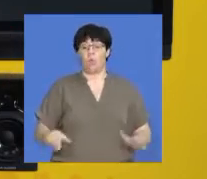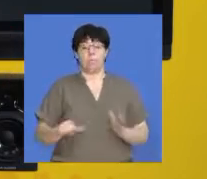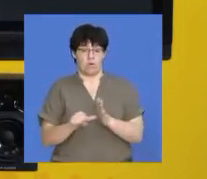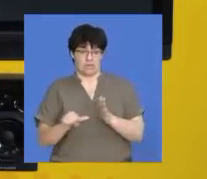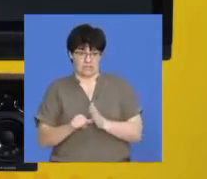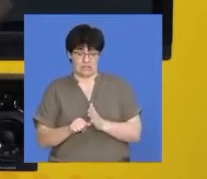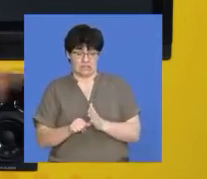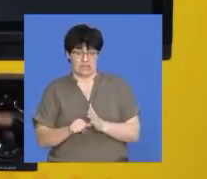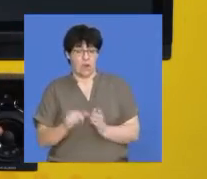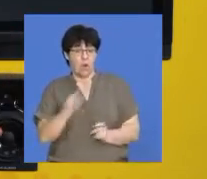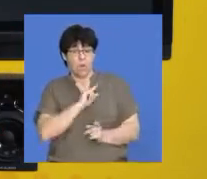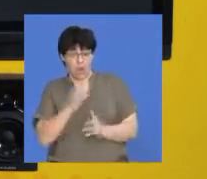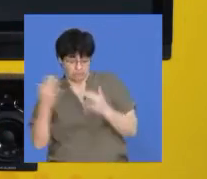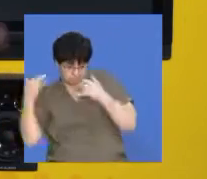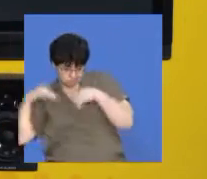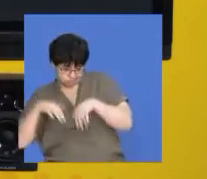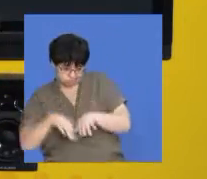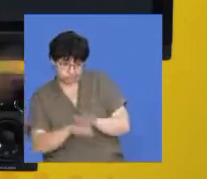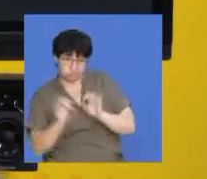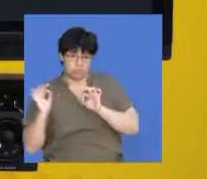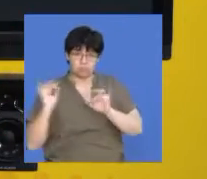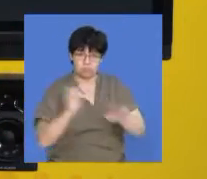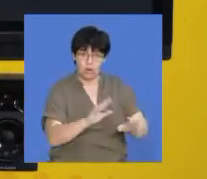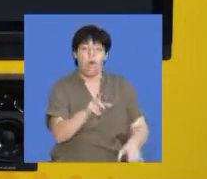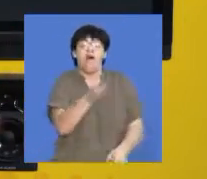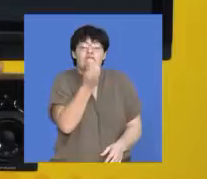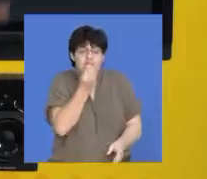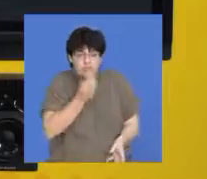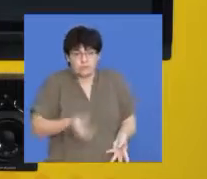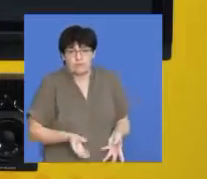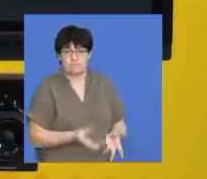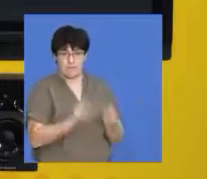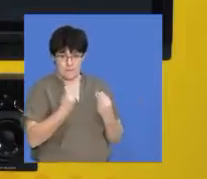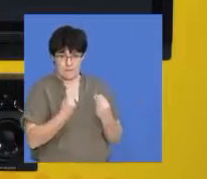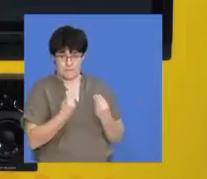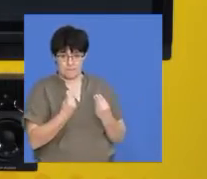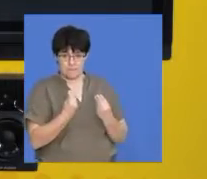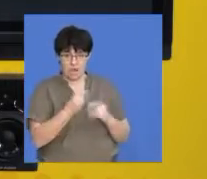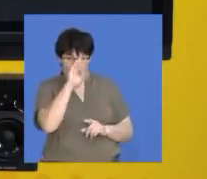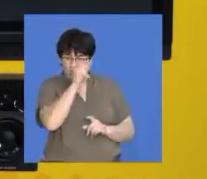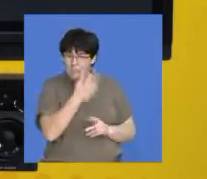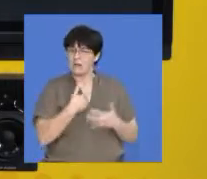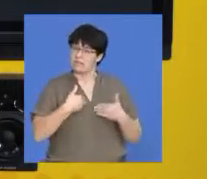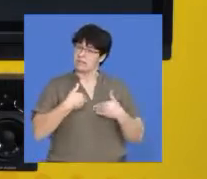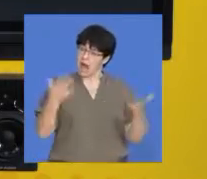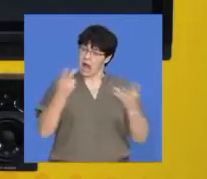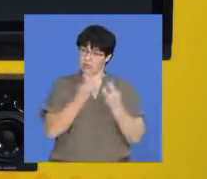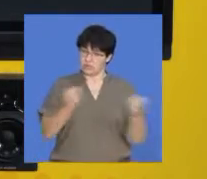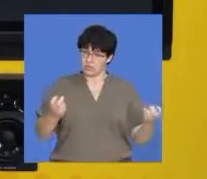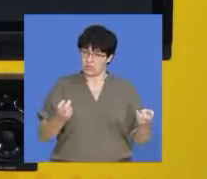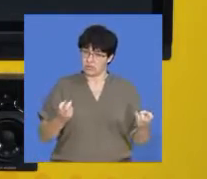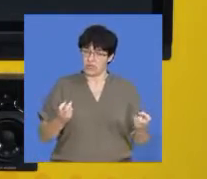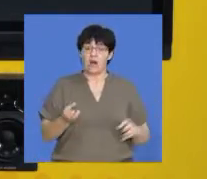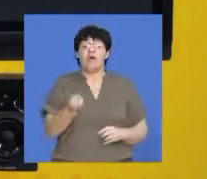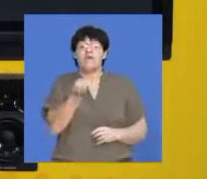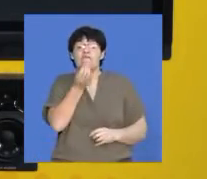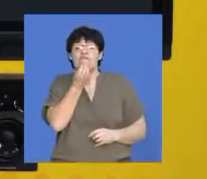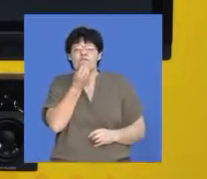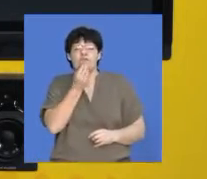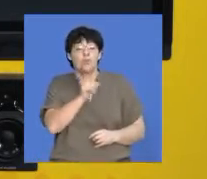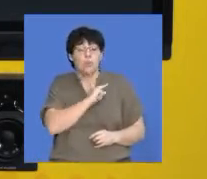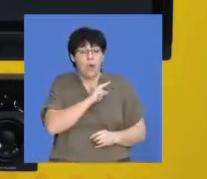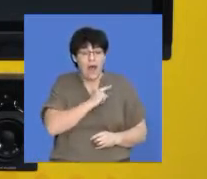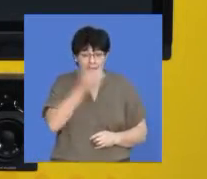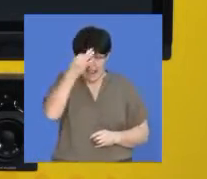of people went there because they were getting the food. Remember, we said earlier when we started reading this source, they were getting the food there because